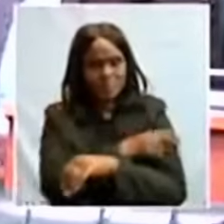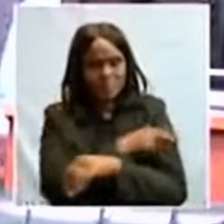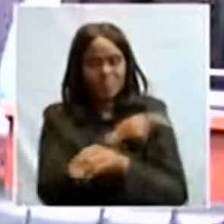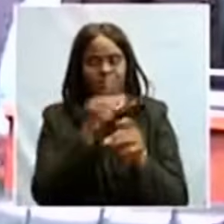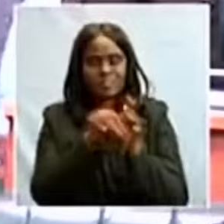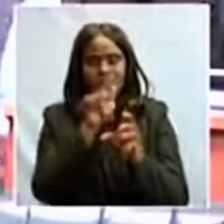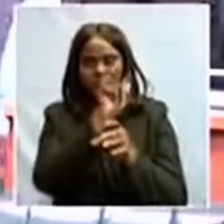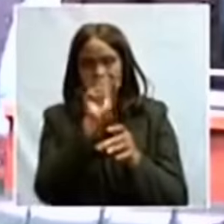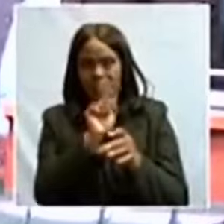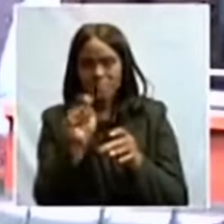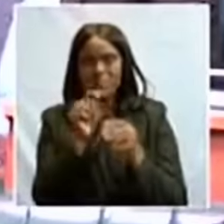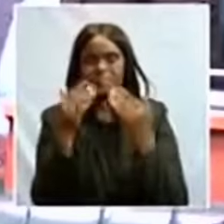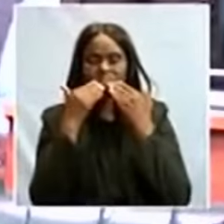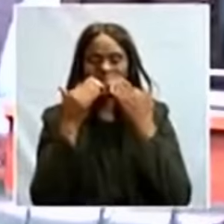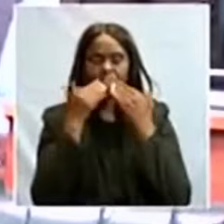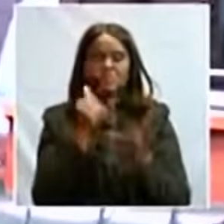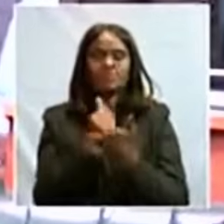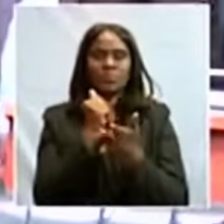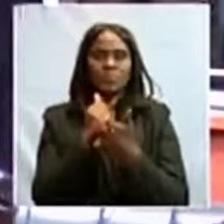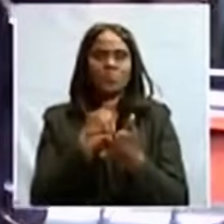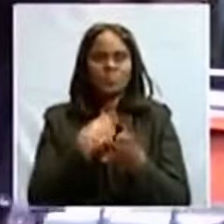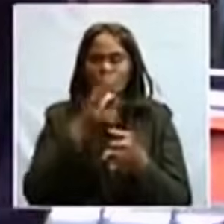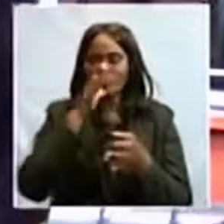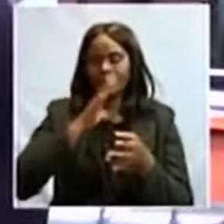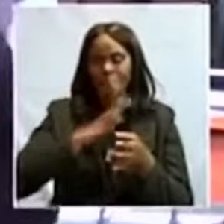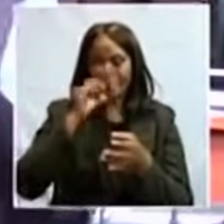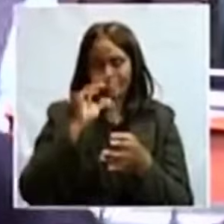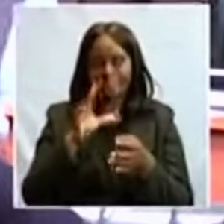I seek your indulgence, Madam Speaker.